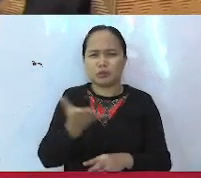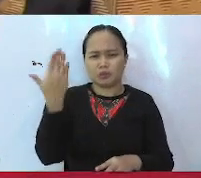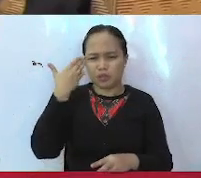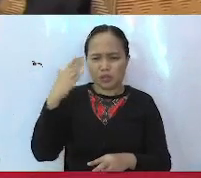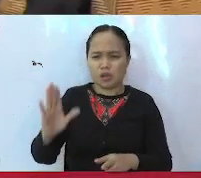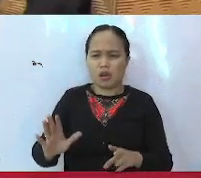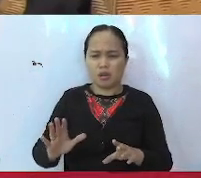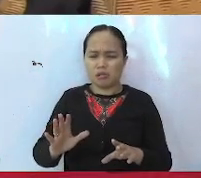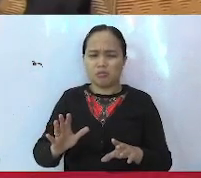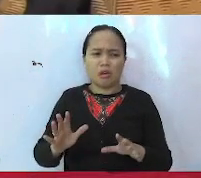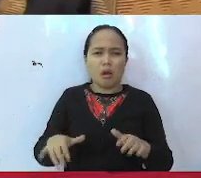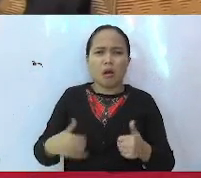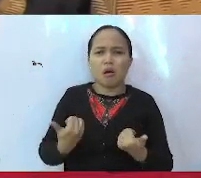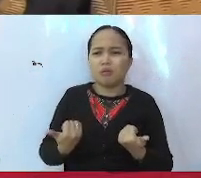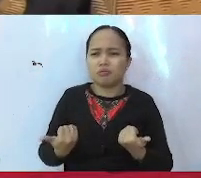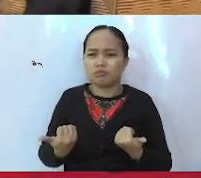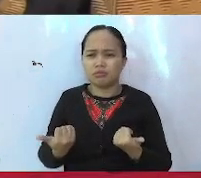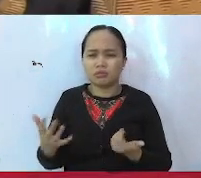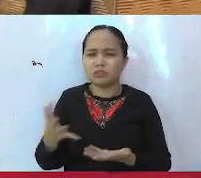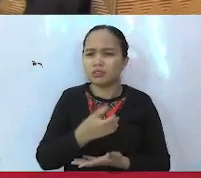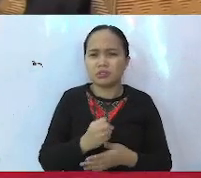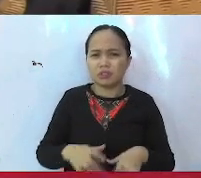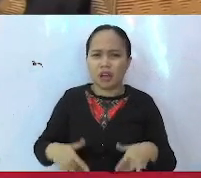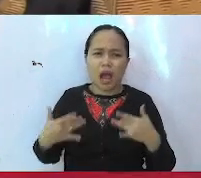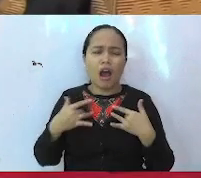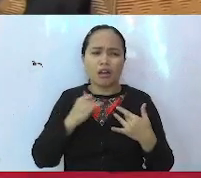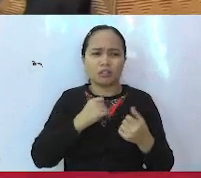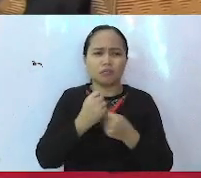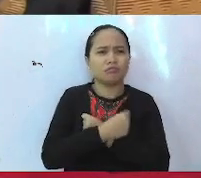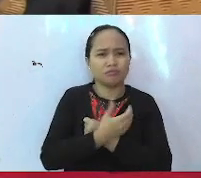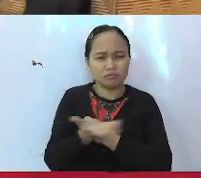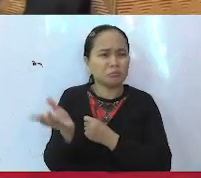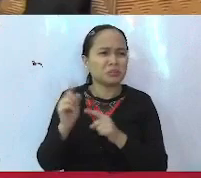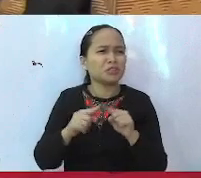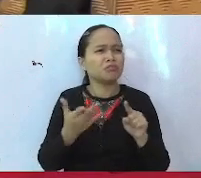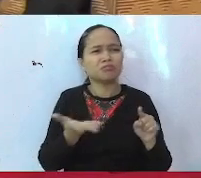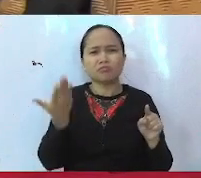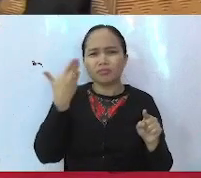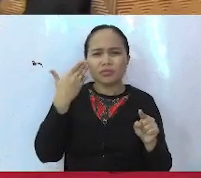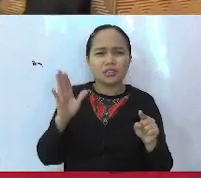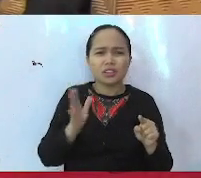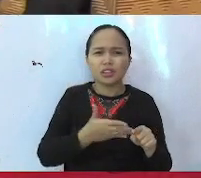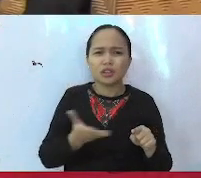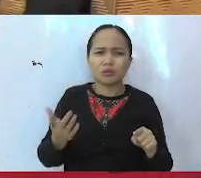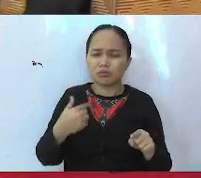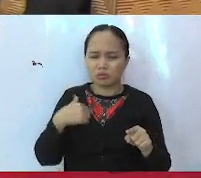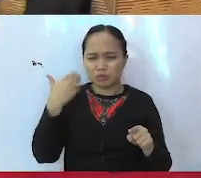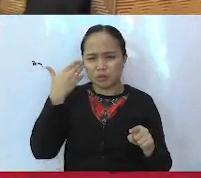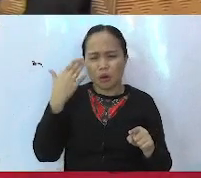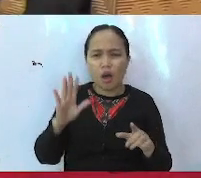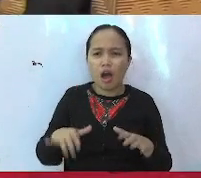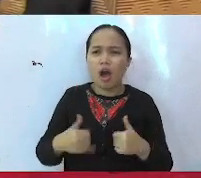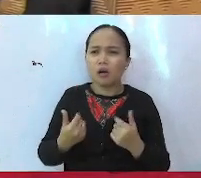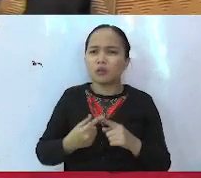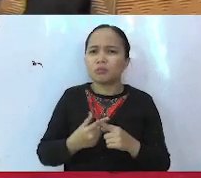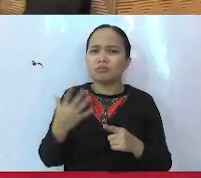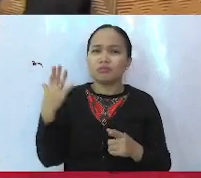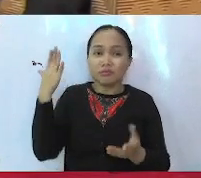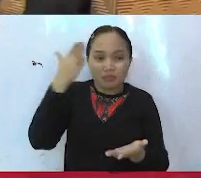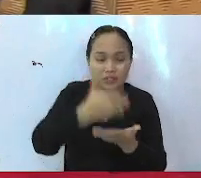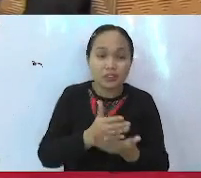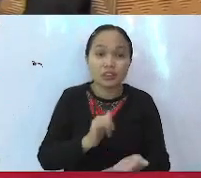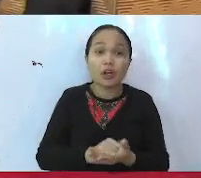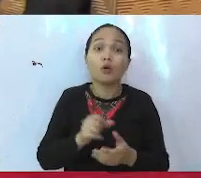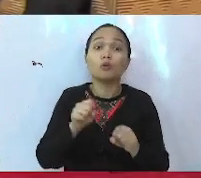anywhere in life. I love you, but you don't. You don't know how to get there. Amen. Yeah. So listen to your